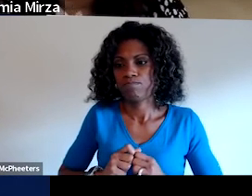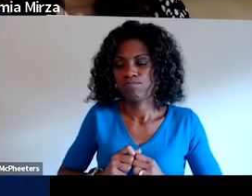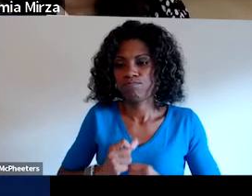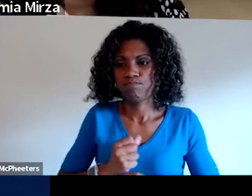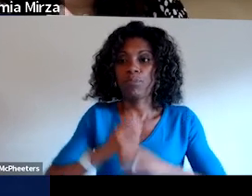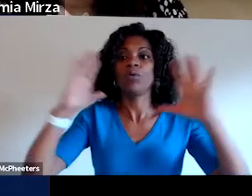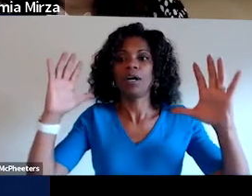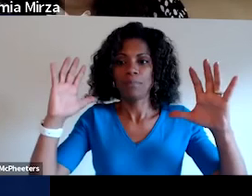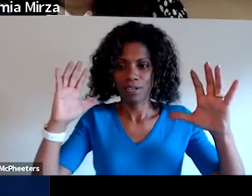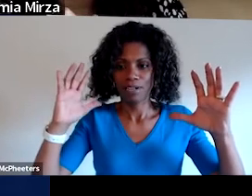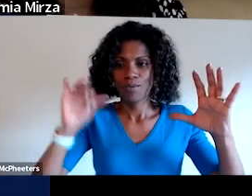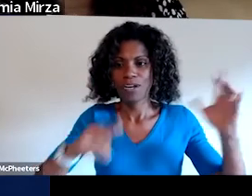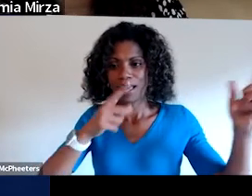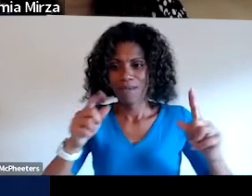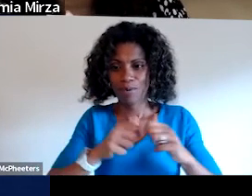there were